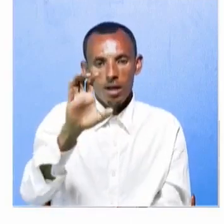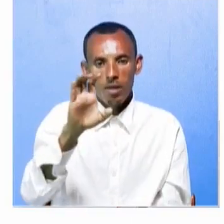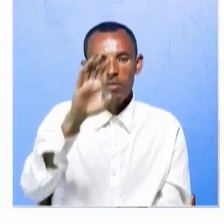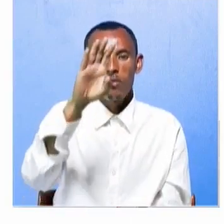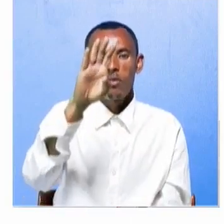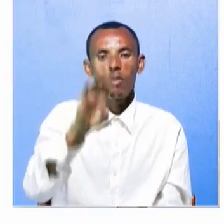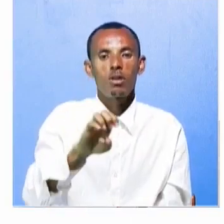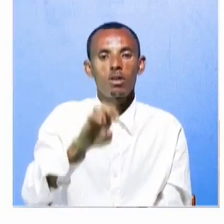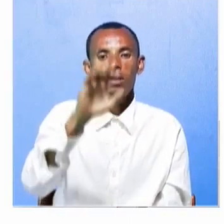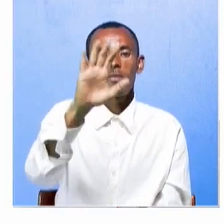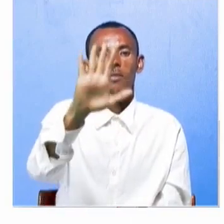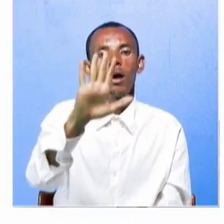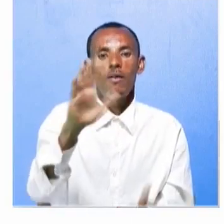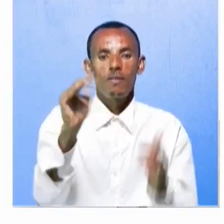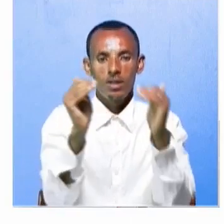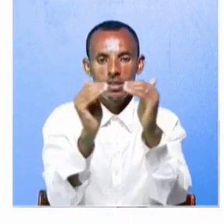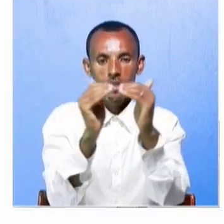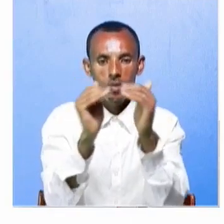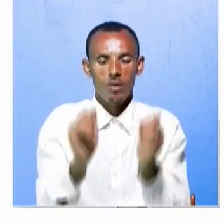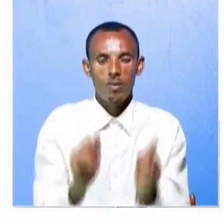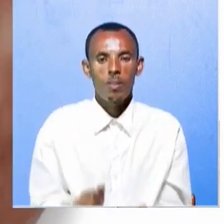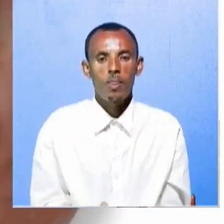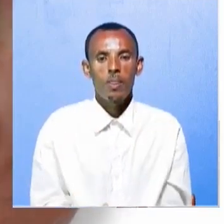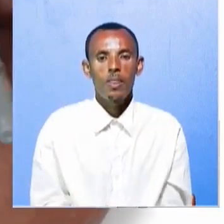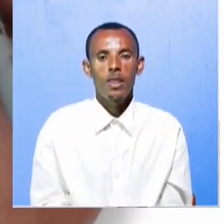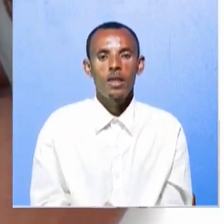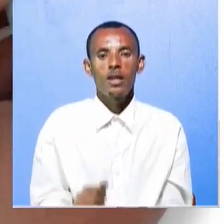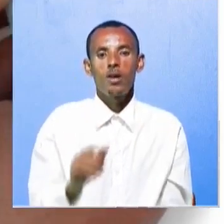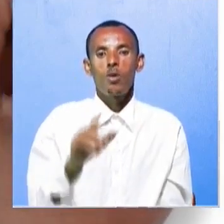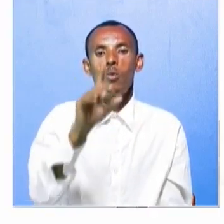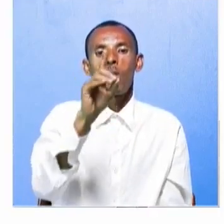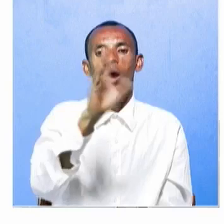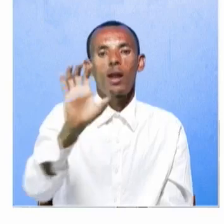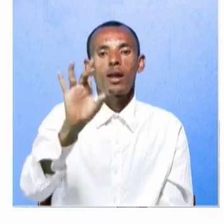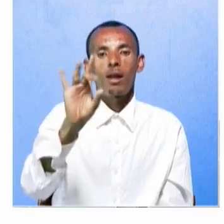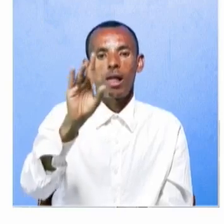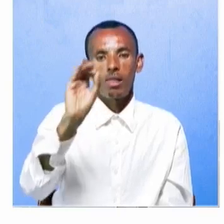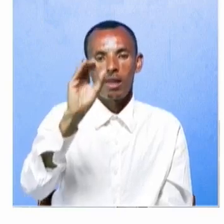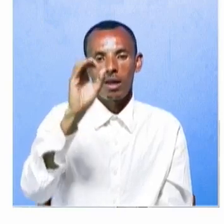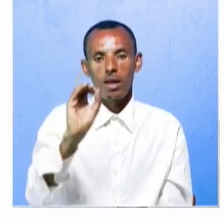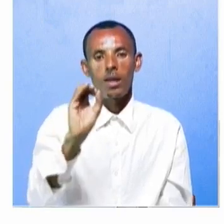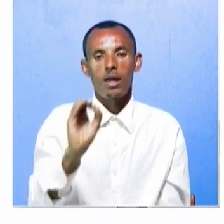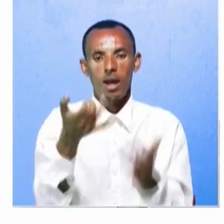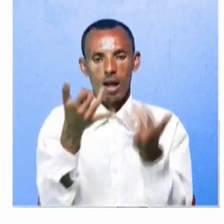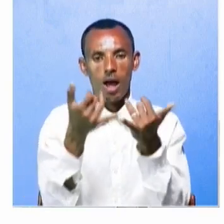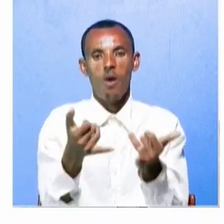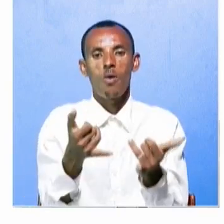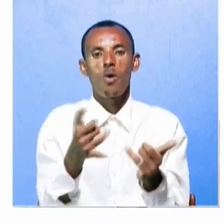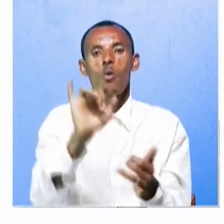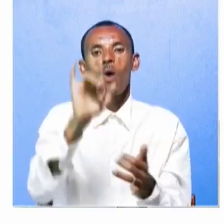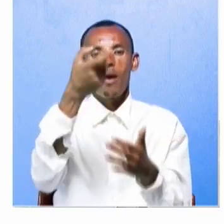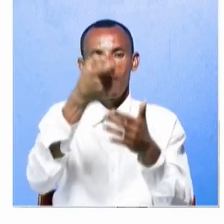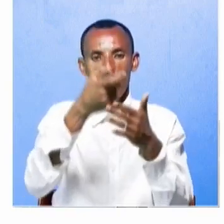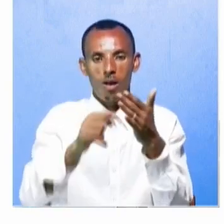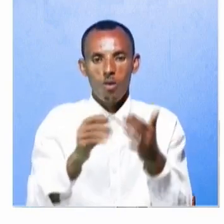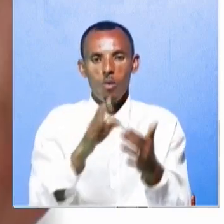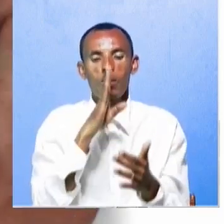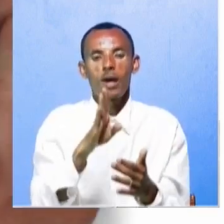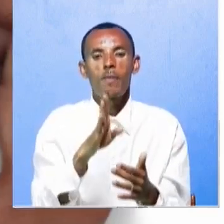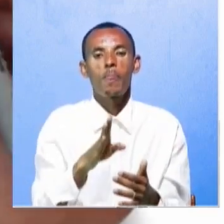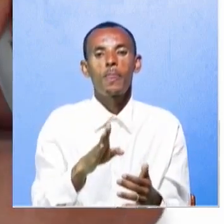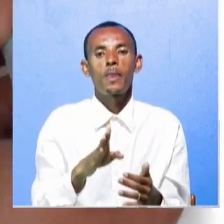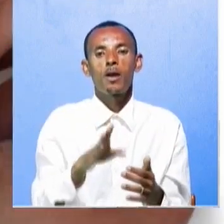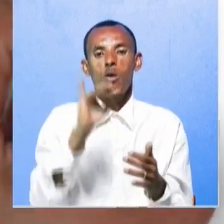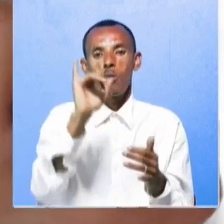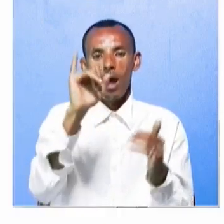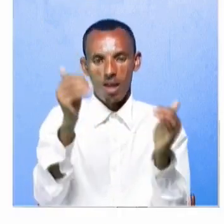145 is the same as 180 degree. Now the y value becomes y